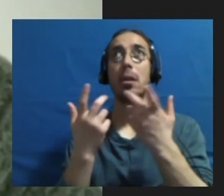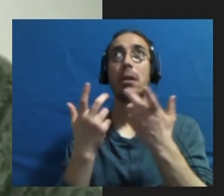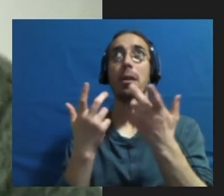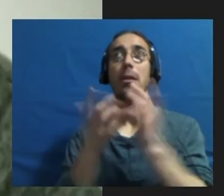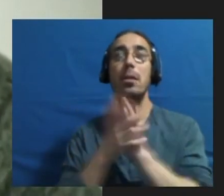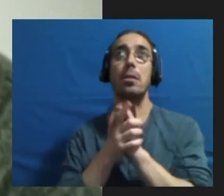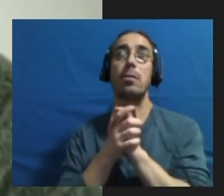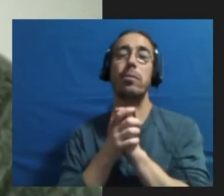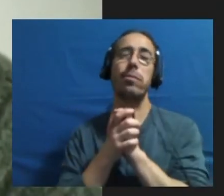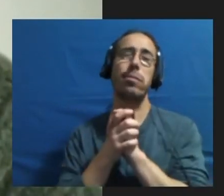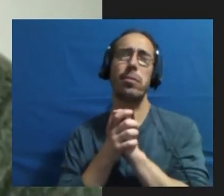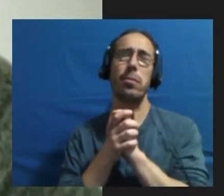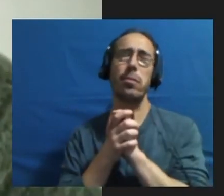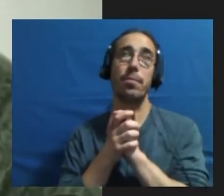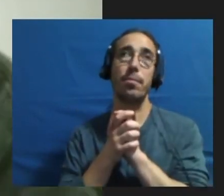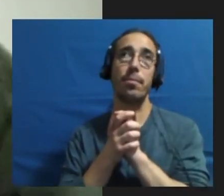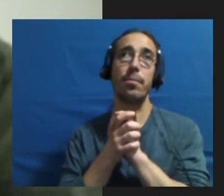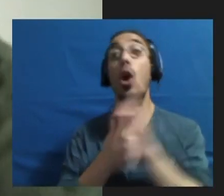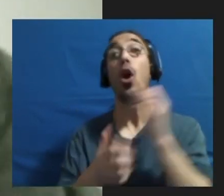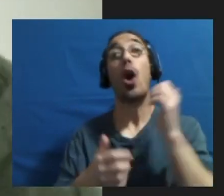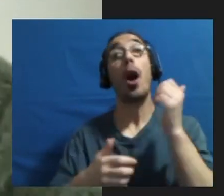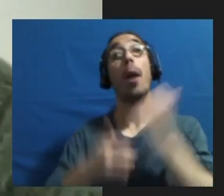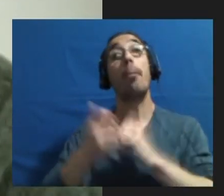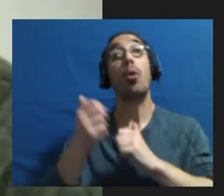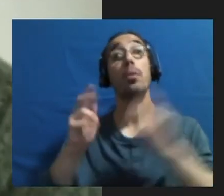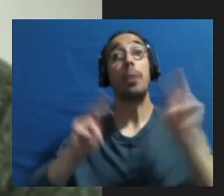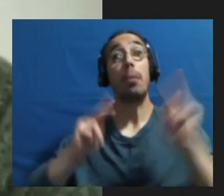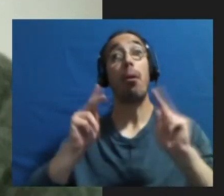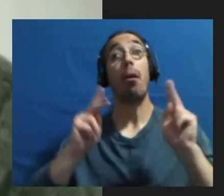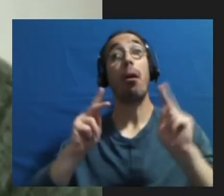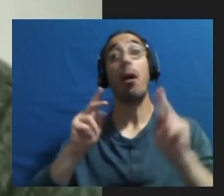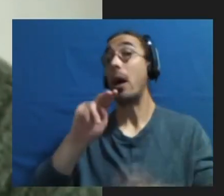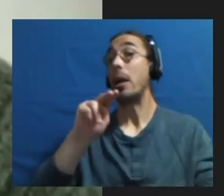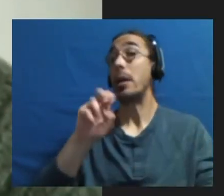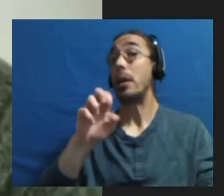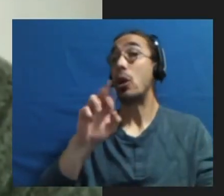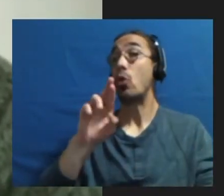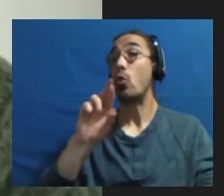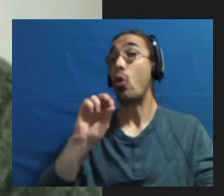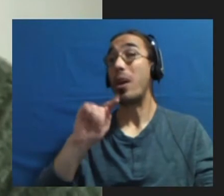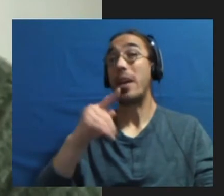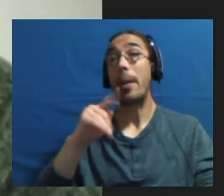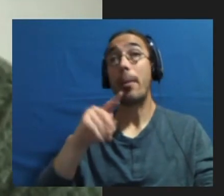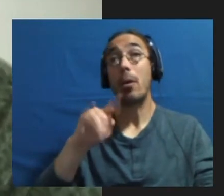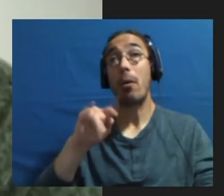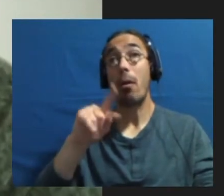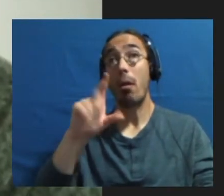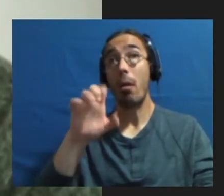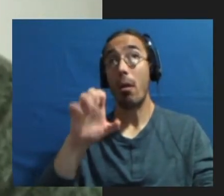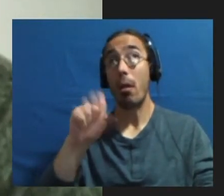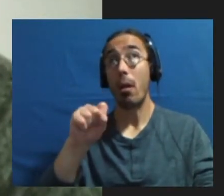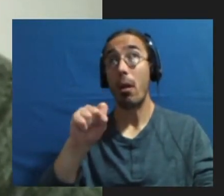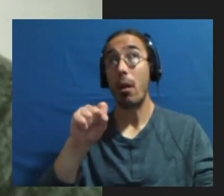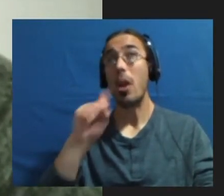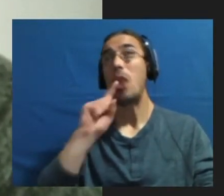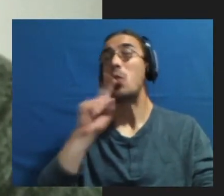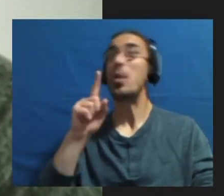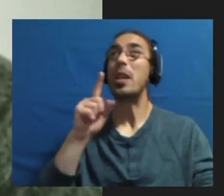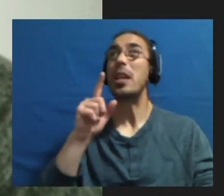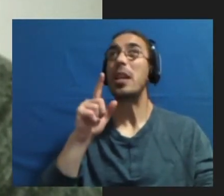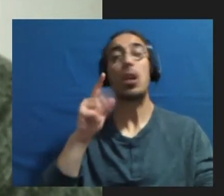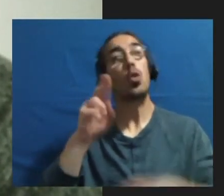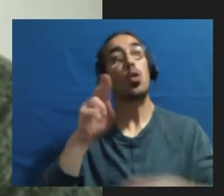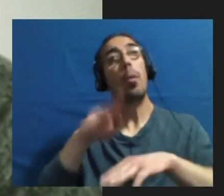it's for most people, for most neurotypicals, dating is such a normal part of life, but